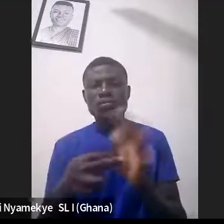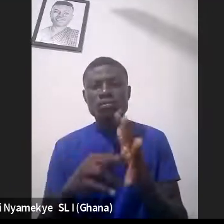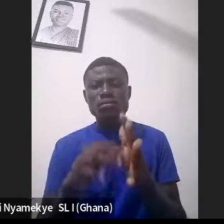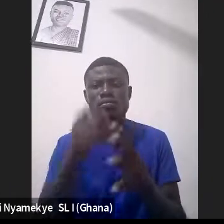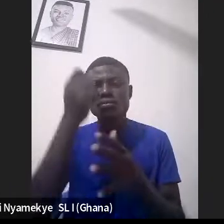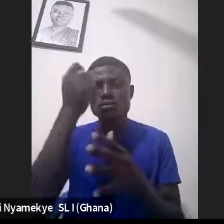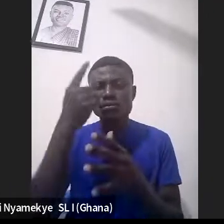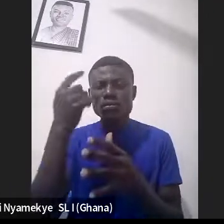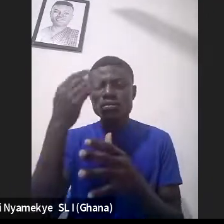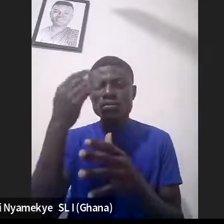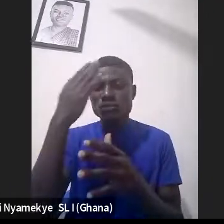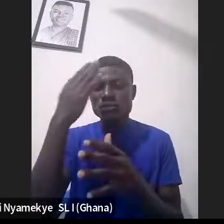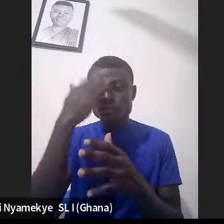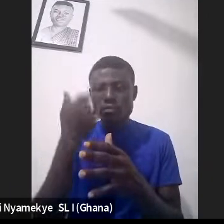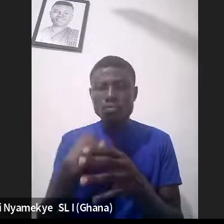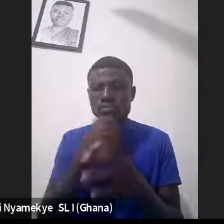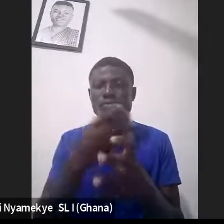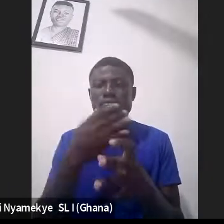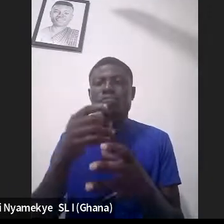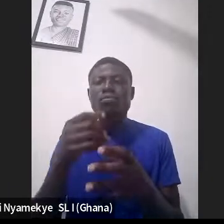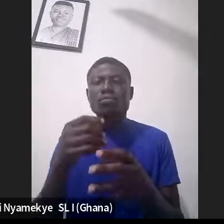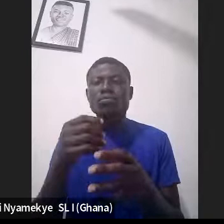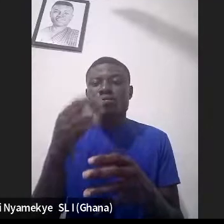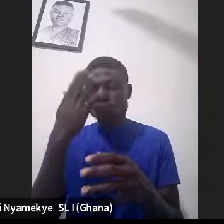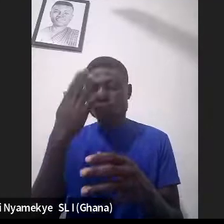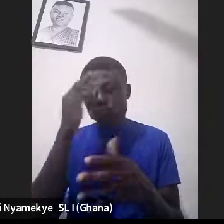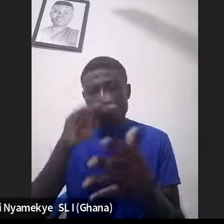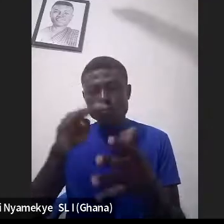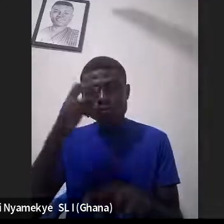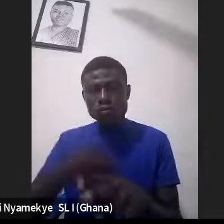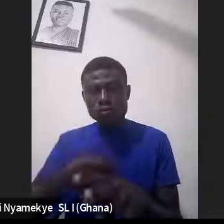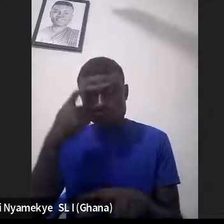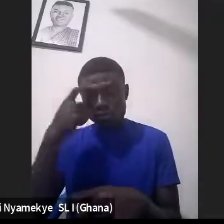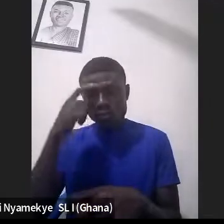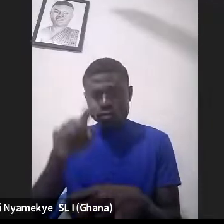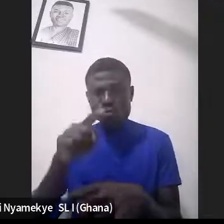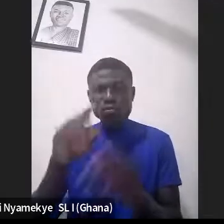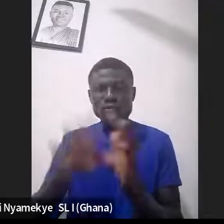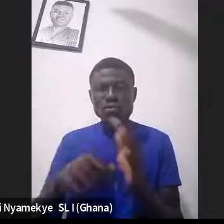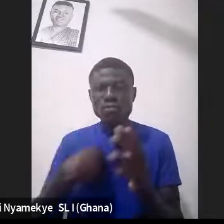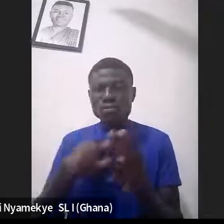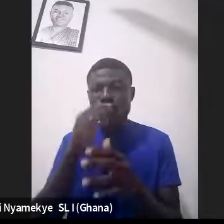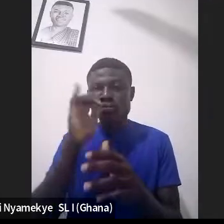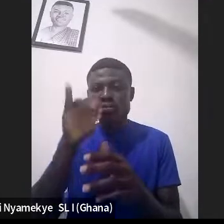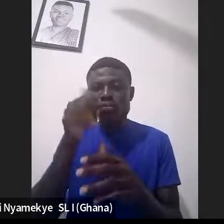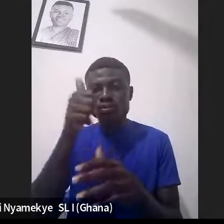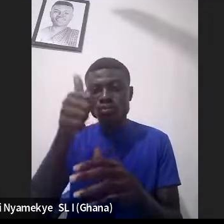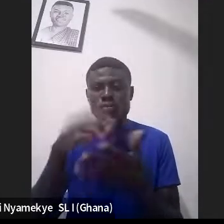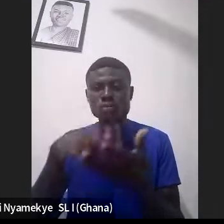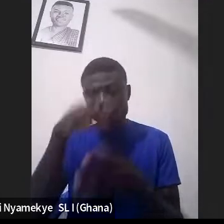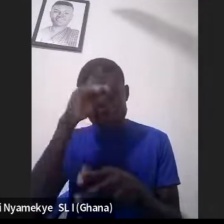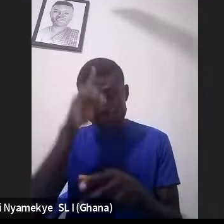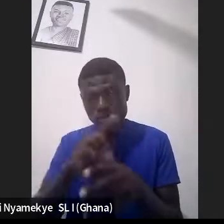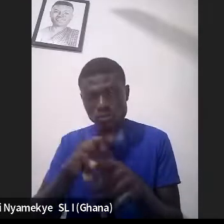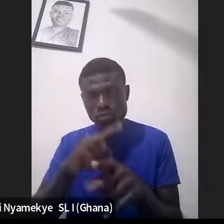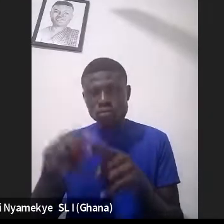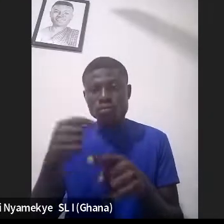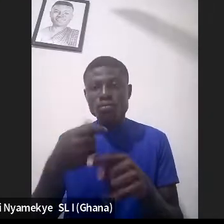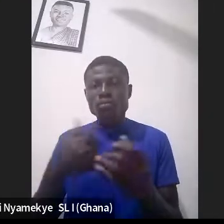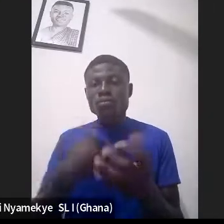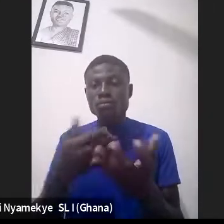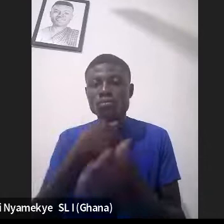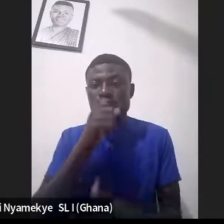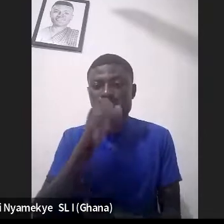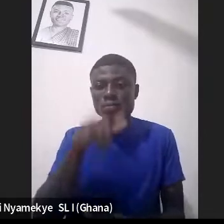why reading was so difficult. And I could have told him, you're probably dyslexic, but I wanted to make sure, he had